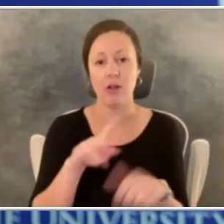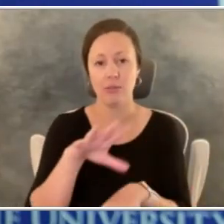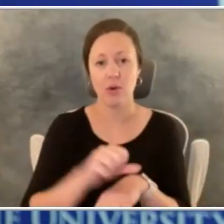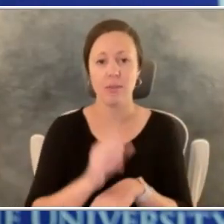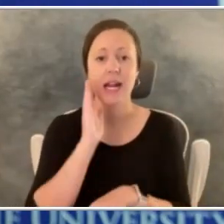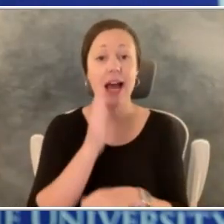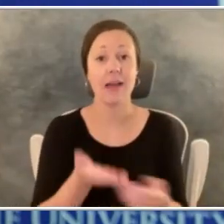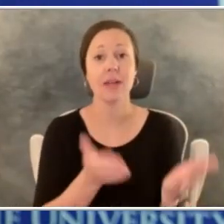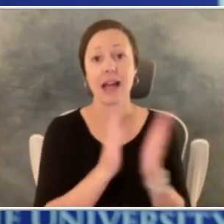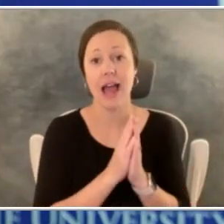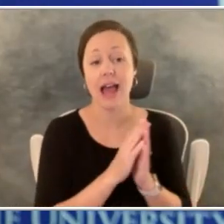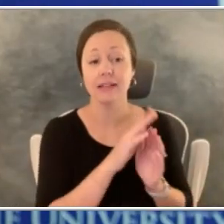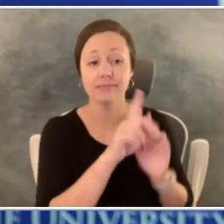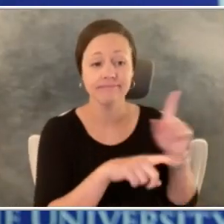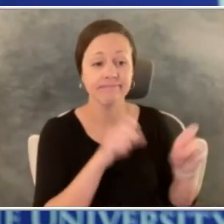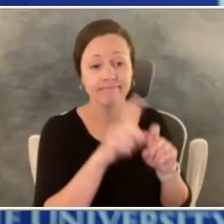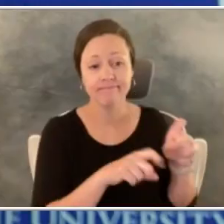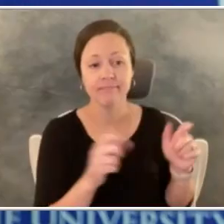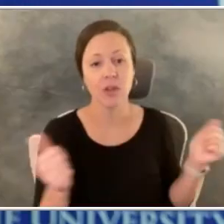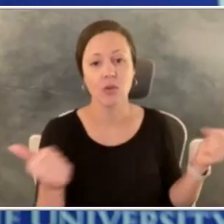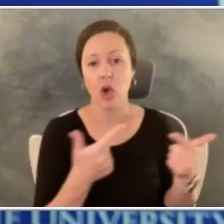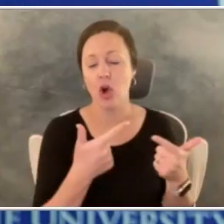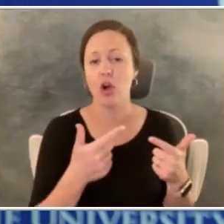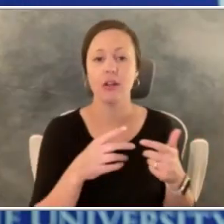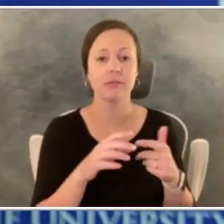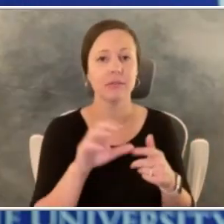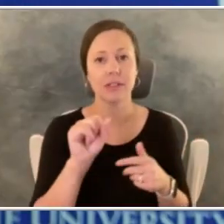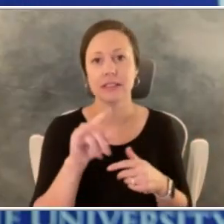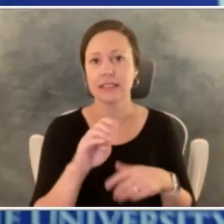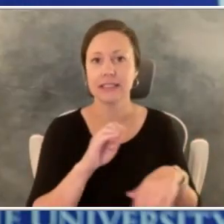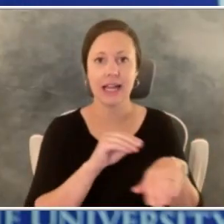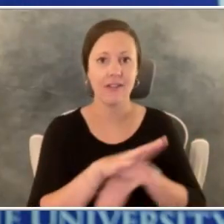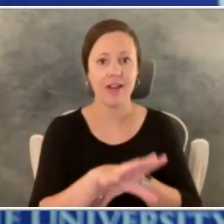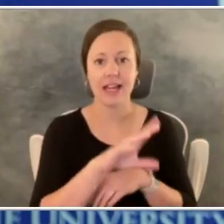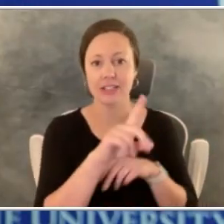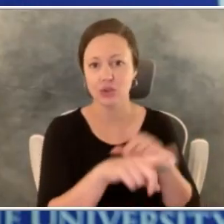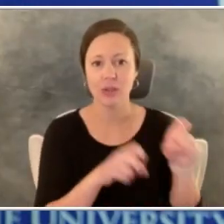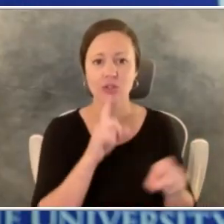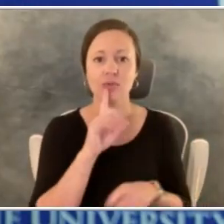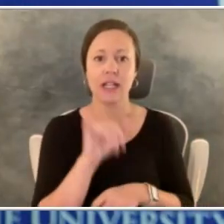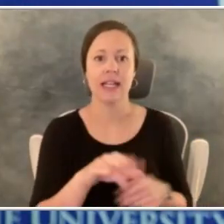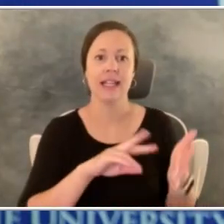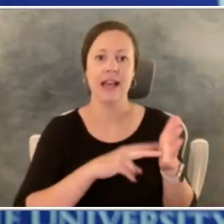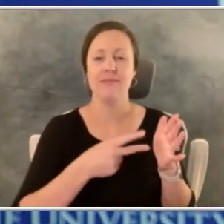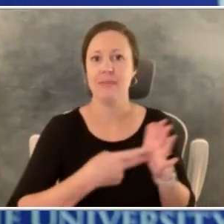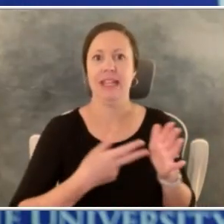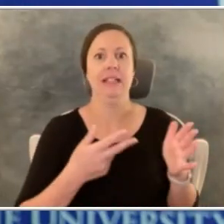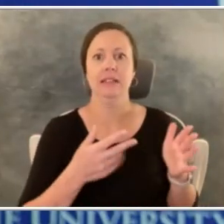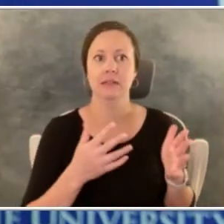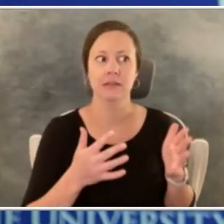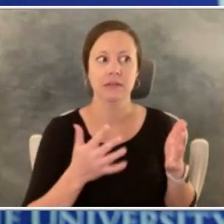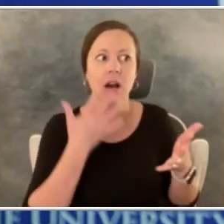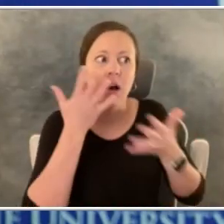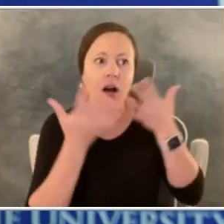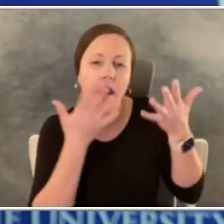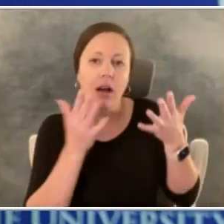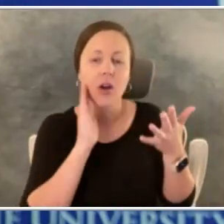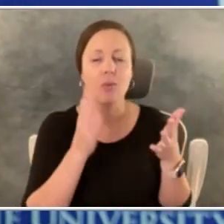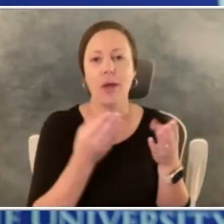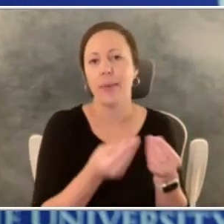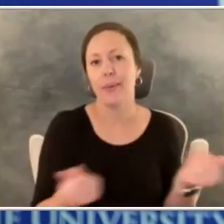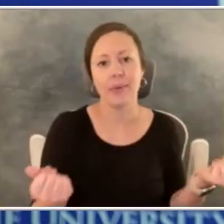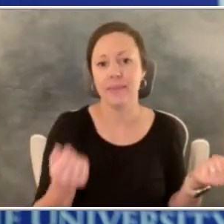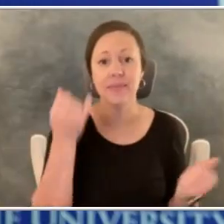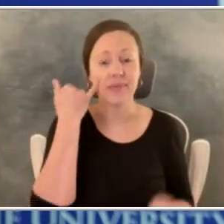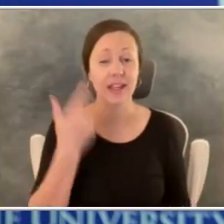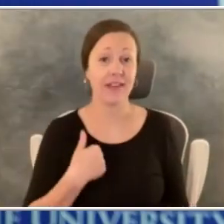of the side effect questions. I think that really kind of lowers the barrier to entry if I ask the question, I find that people will often be a